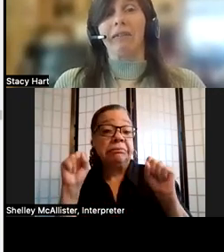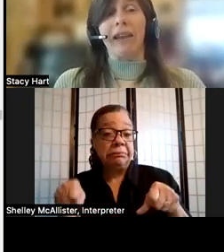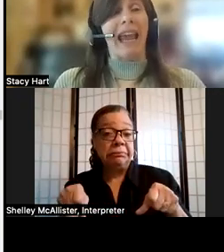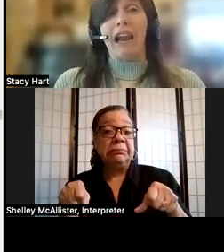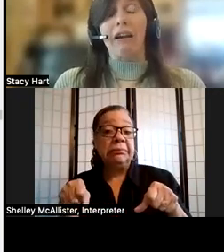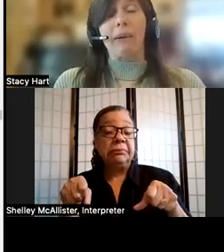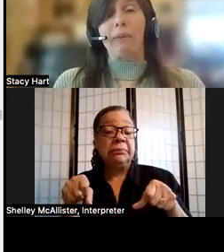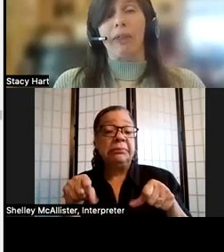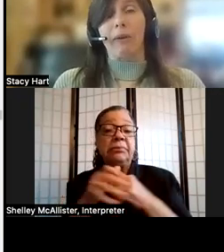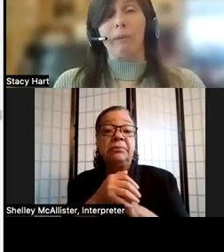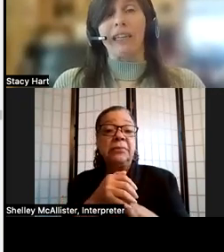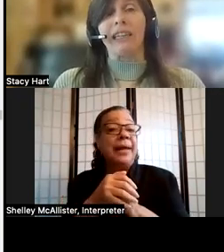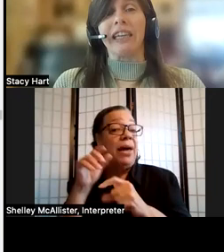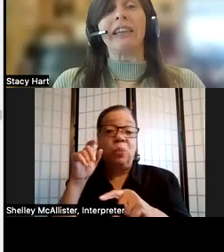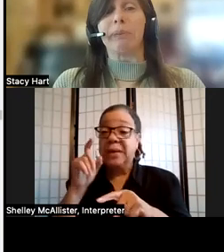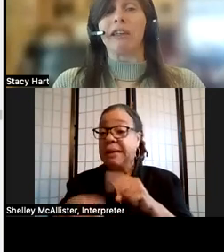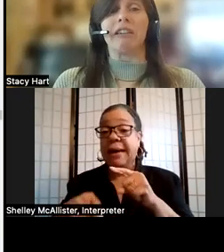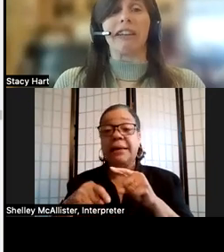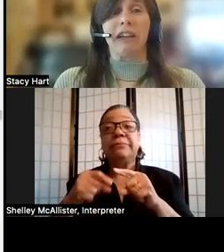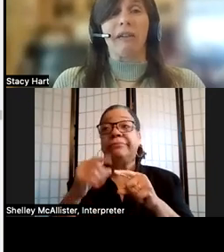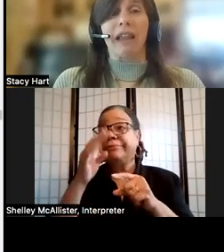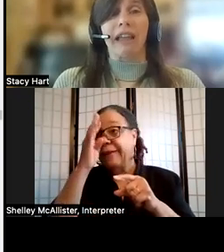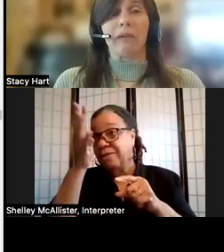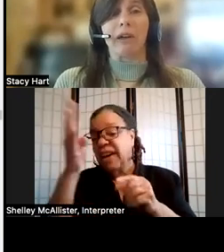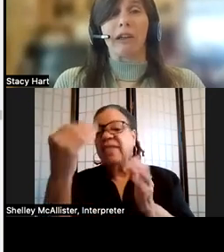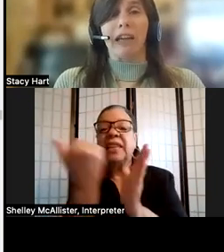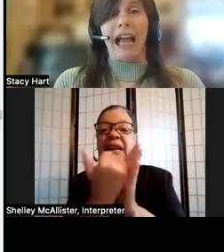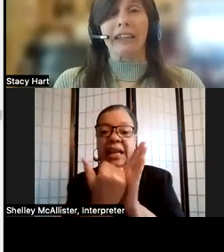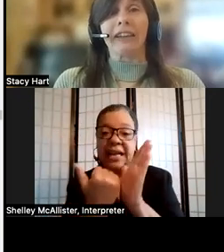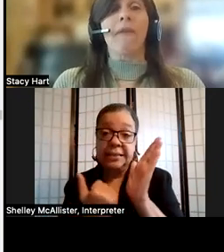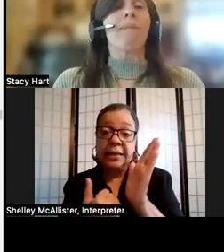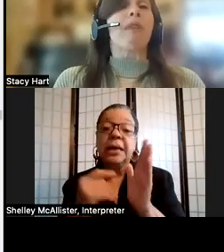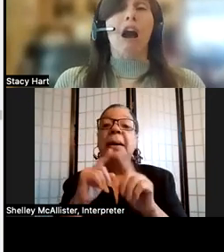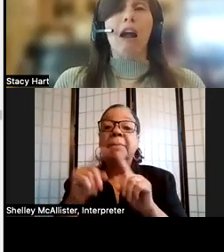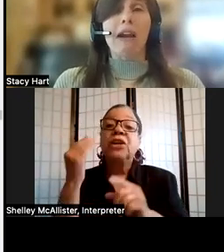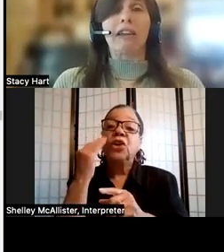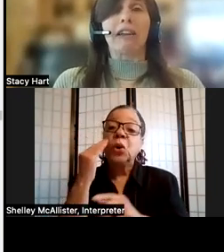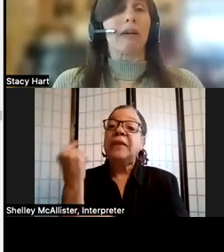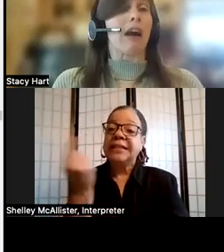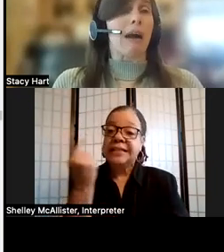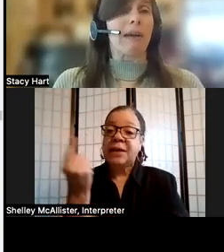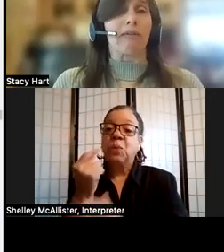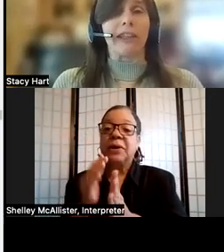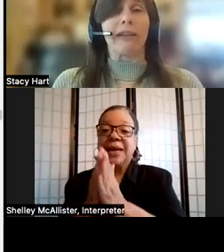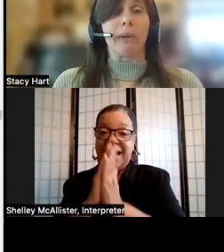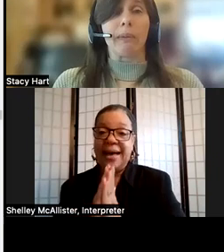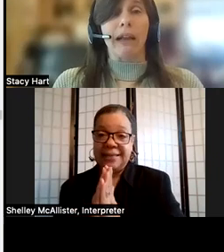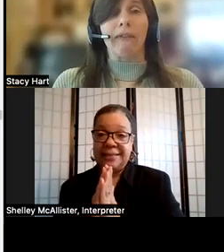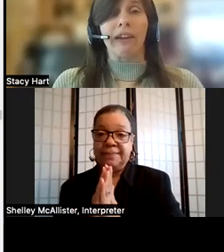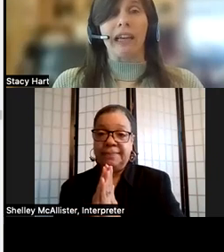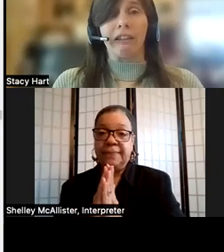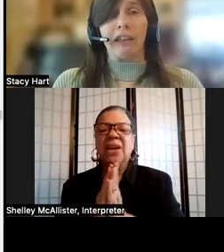and we cannot come up with a complete list, but just know that someone could ask. Are there some common